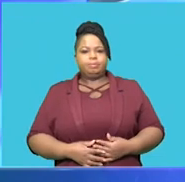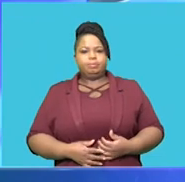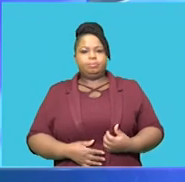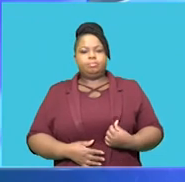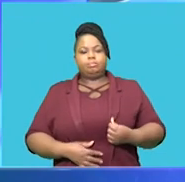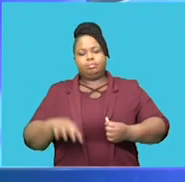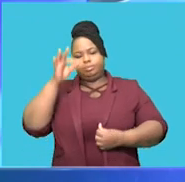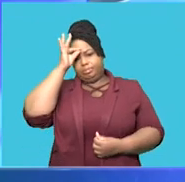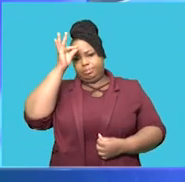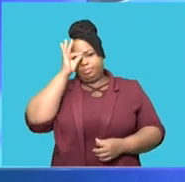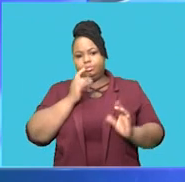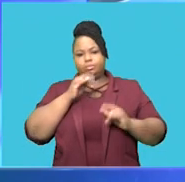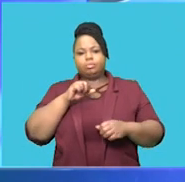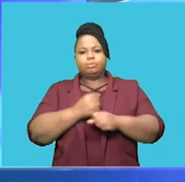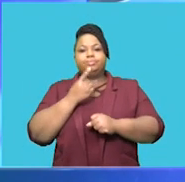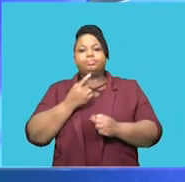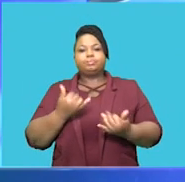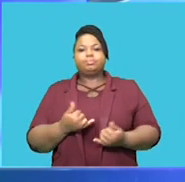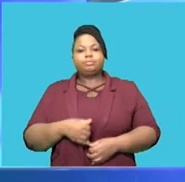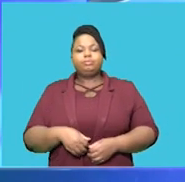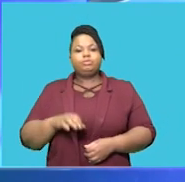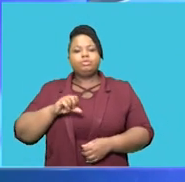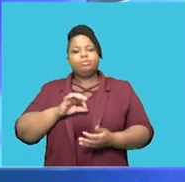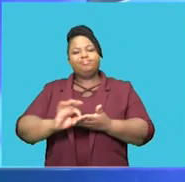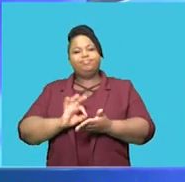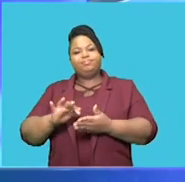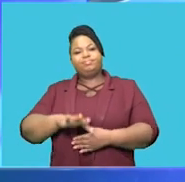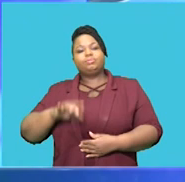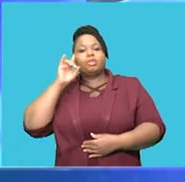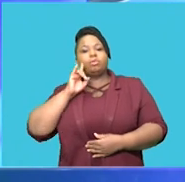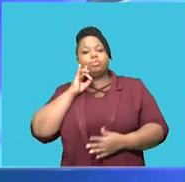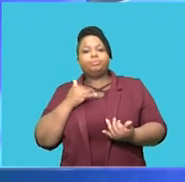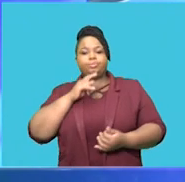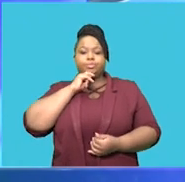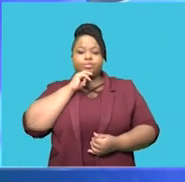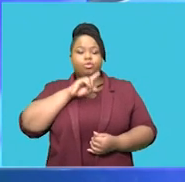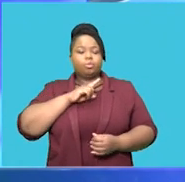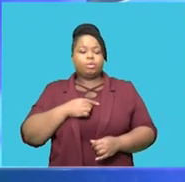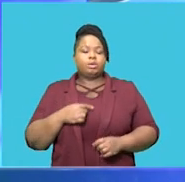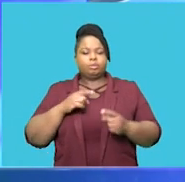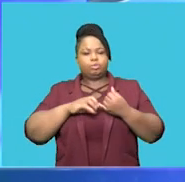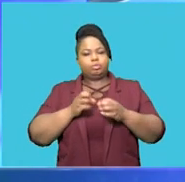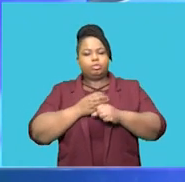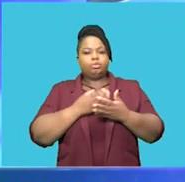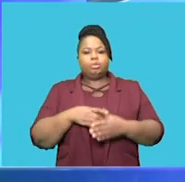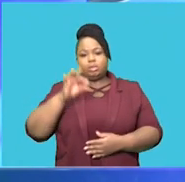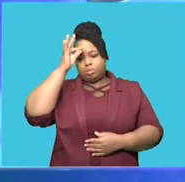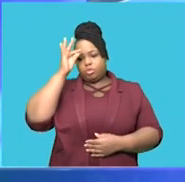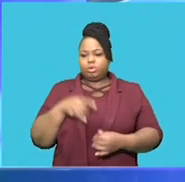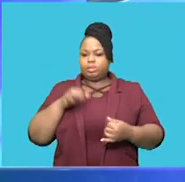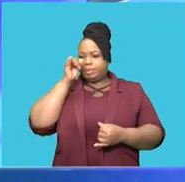Amaphoyisa aseGoli asehambise umkhankaso we-Operation Shanela eHillbrow namhlanje ekuseni njengengxenye yamagxathu abezomthetho okulwa